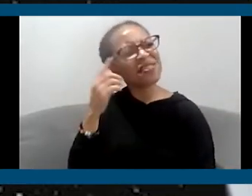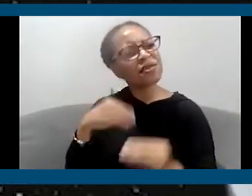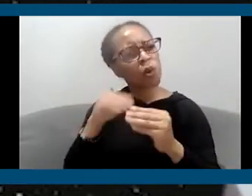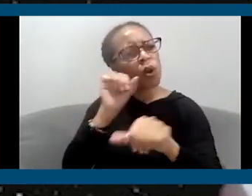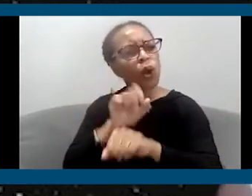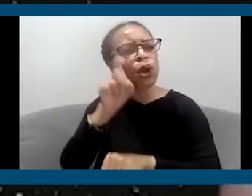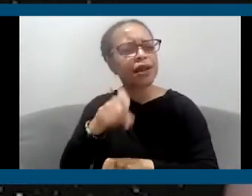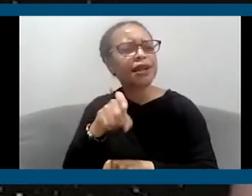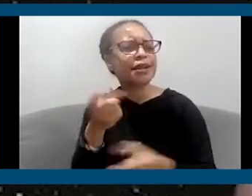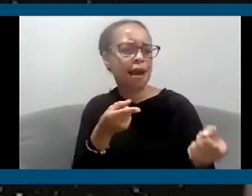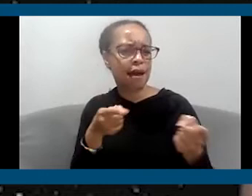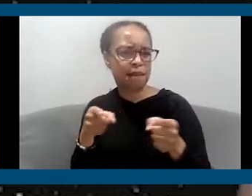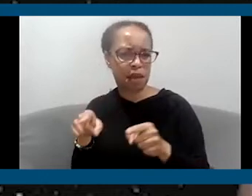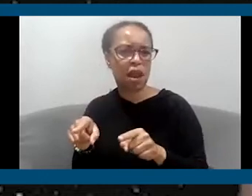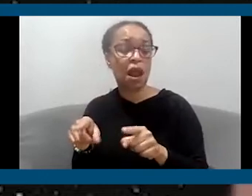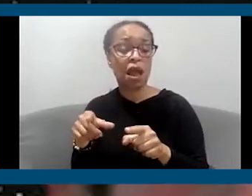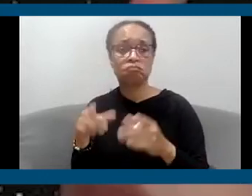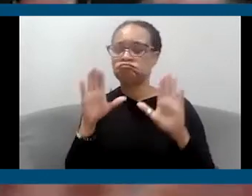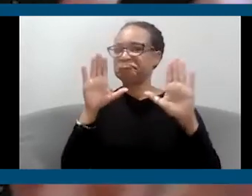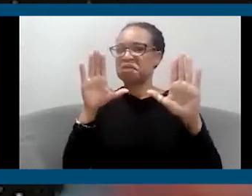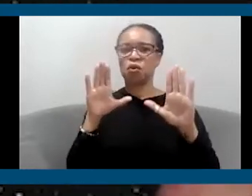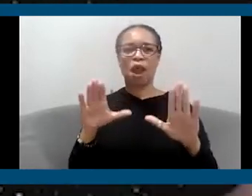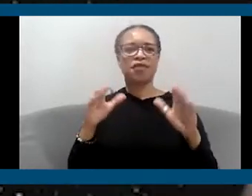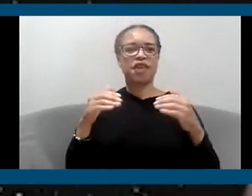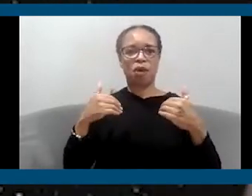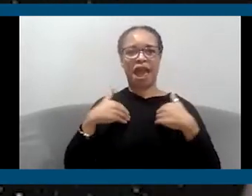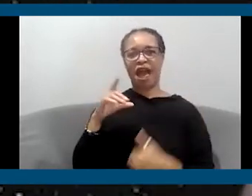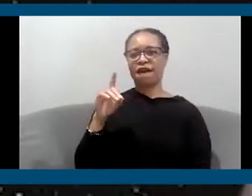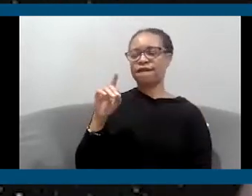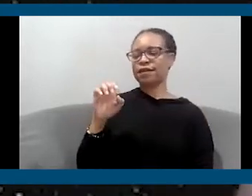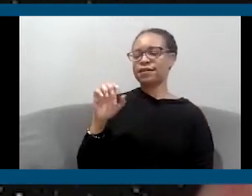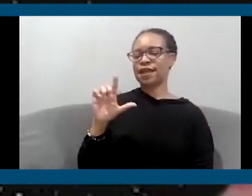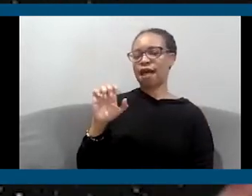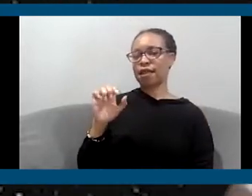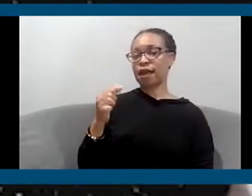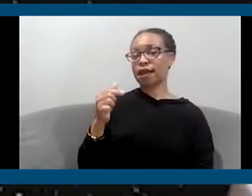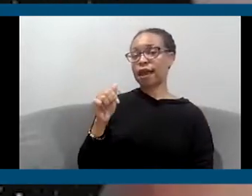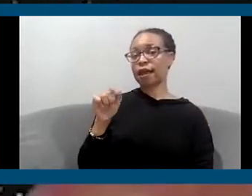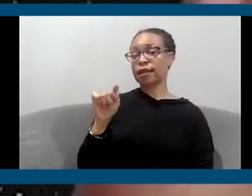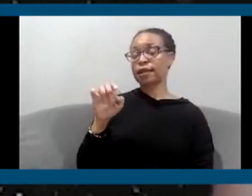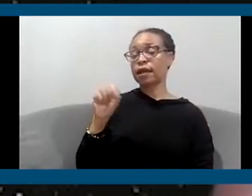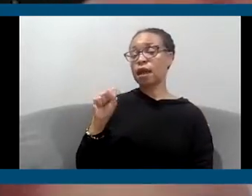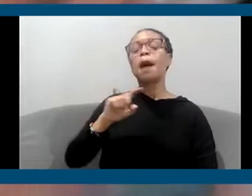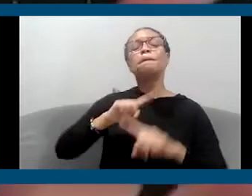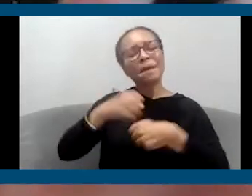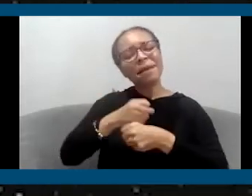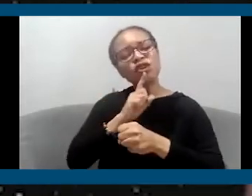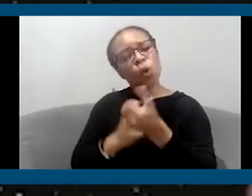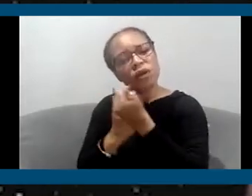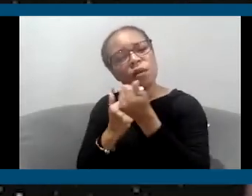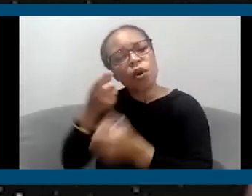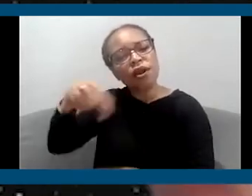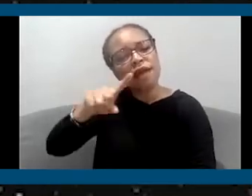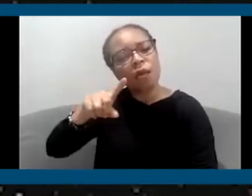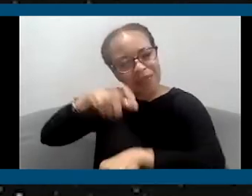that it's great that we're having delegates, but making sure that we are supporting them when it comes time to support